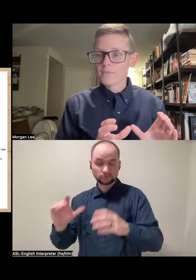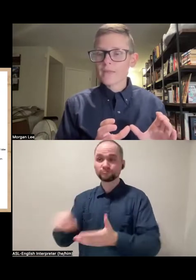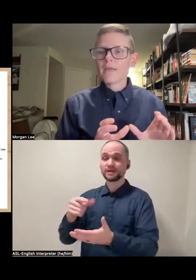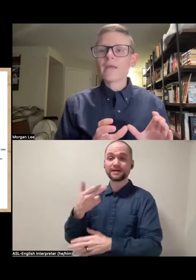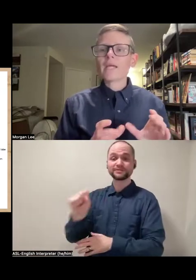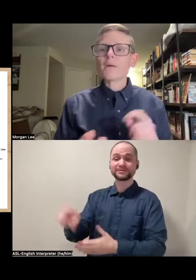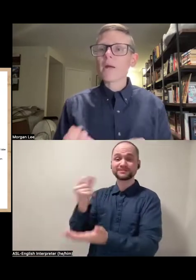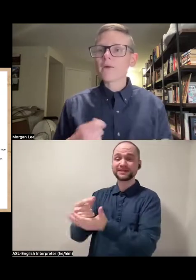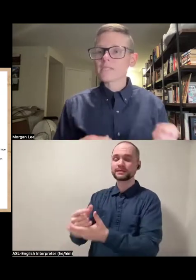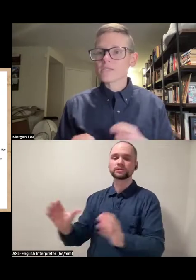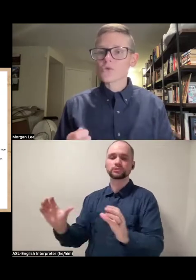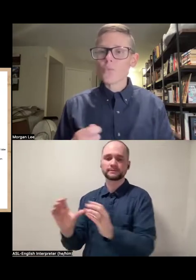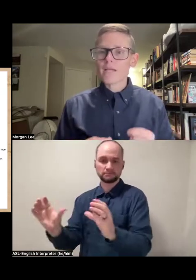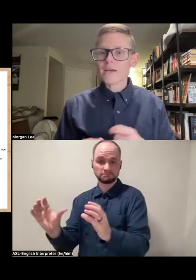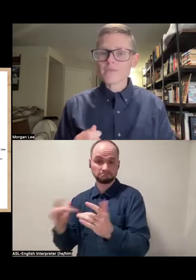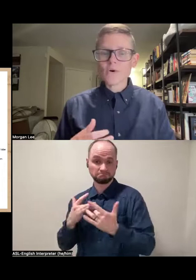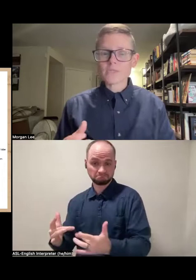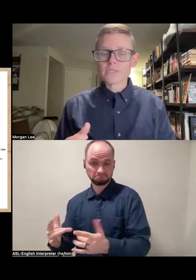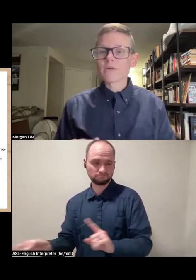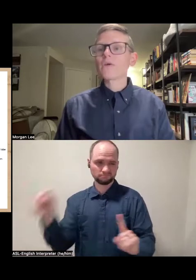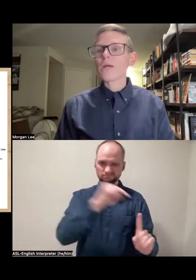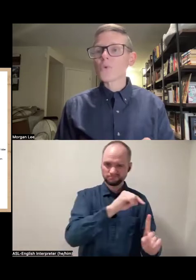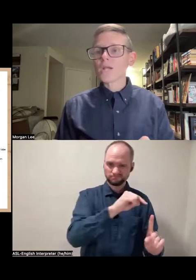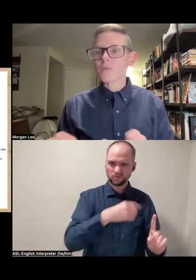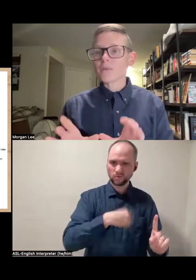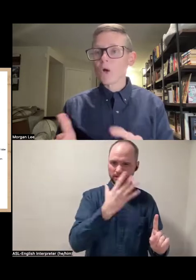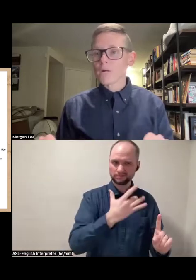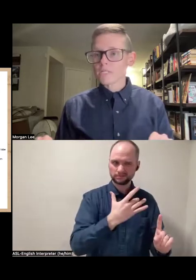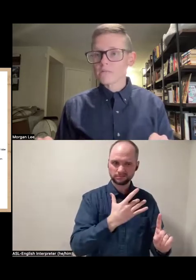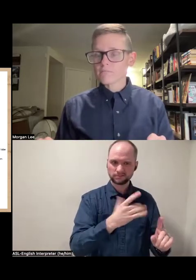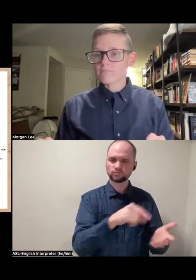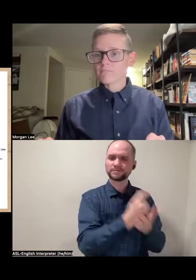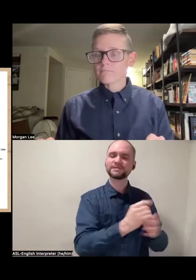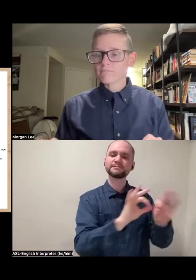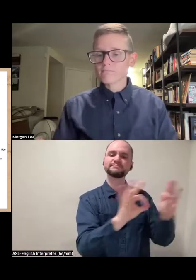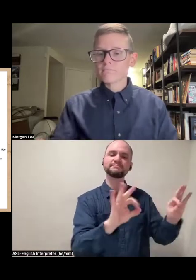school in comparison to white deaf adults graduating with diplomas.